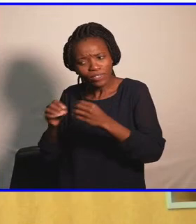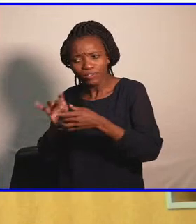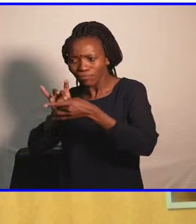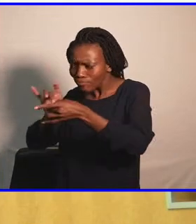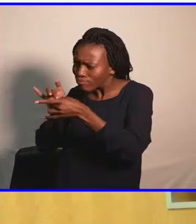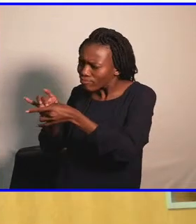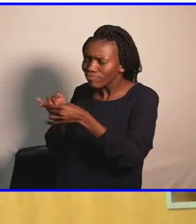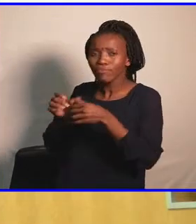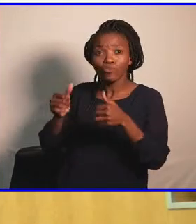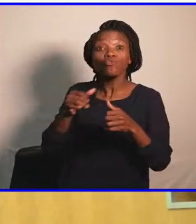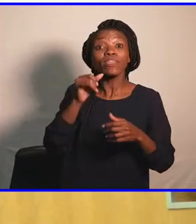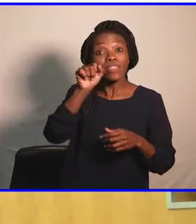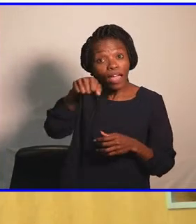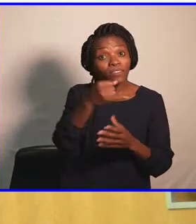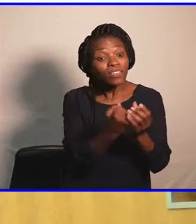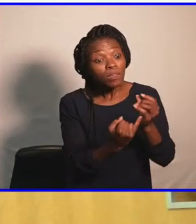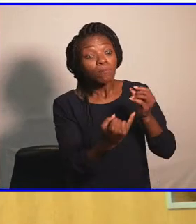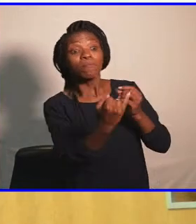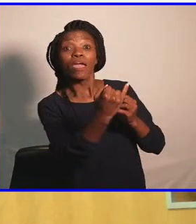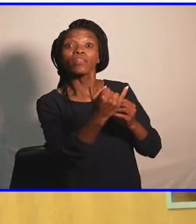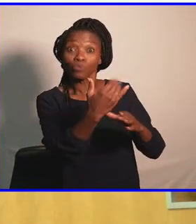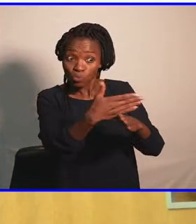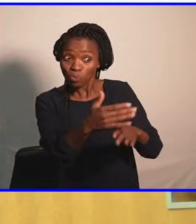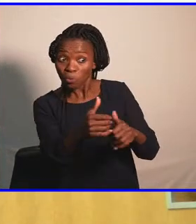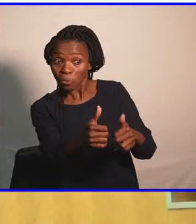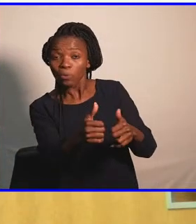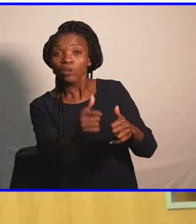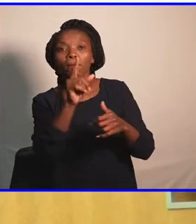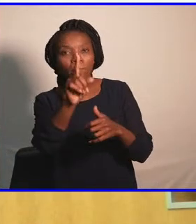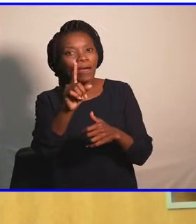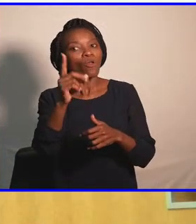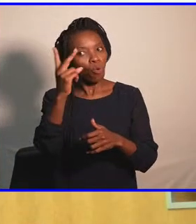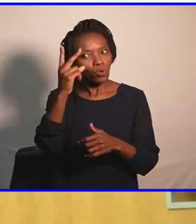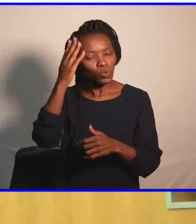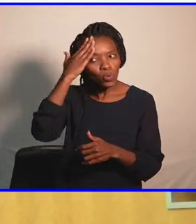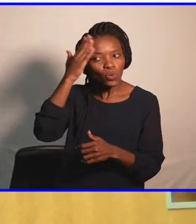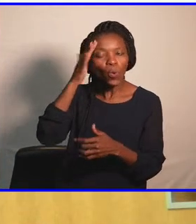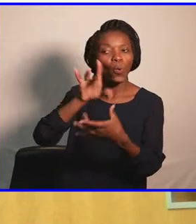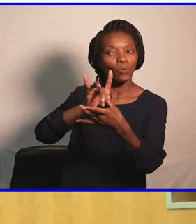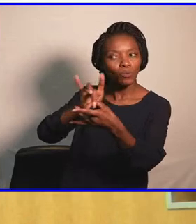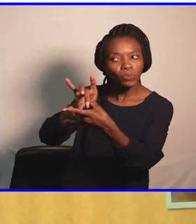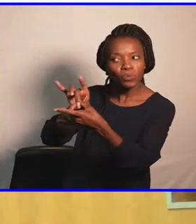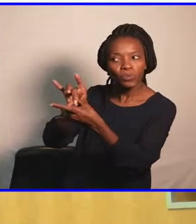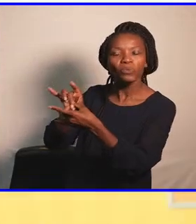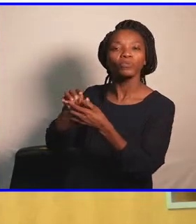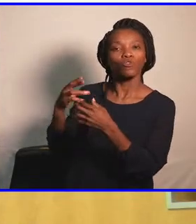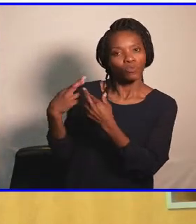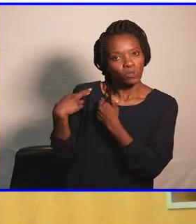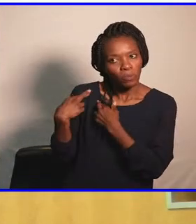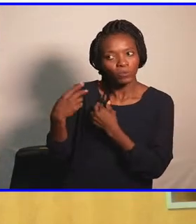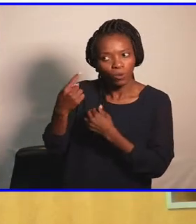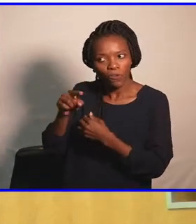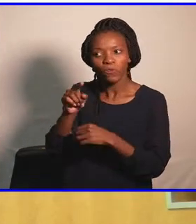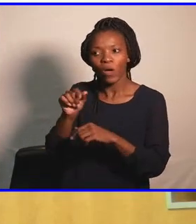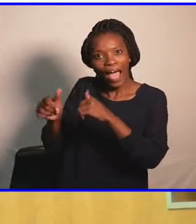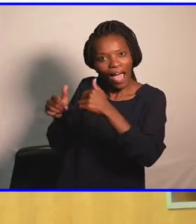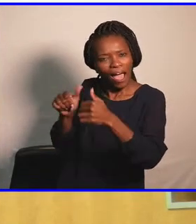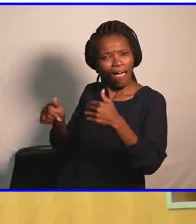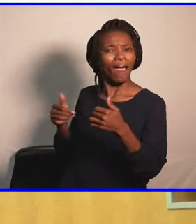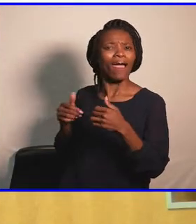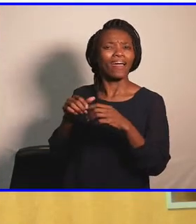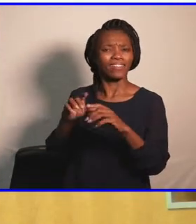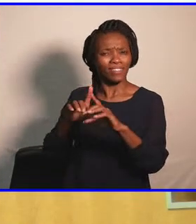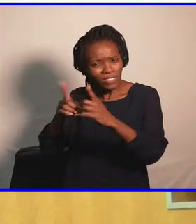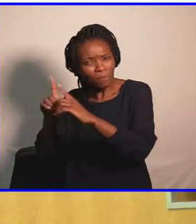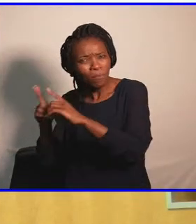you are independent, but you also know that you are accountable to the various other